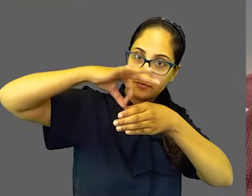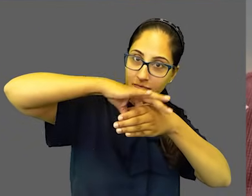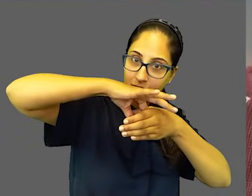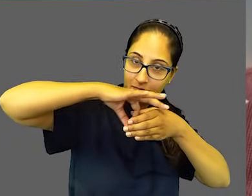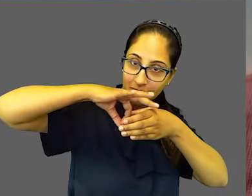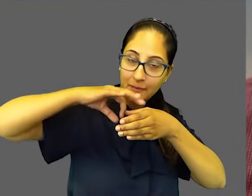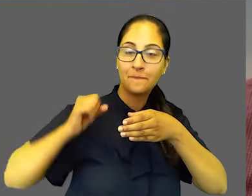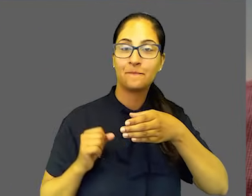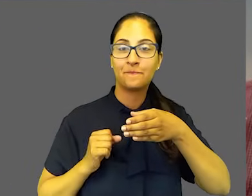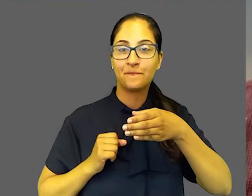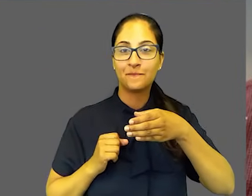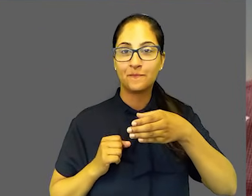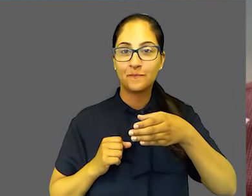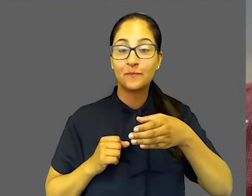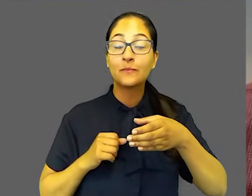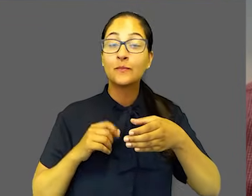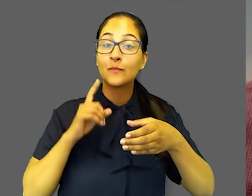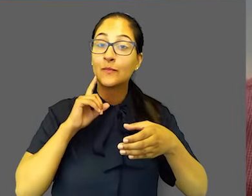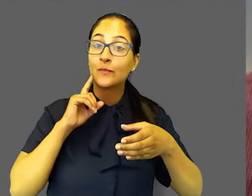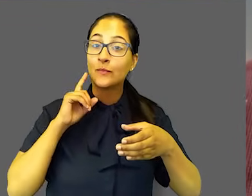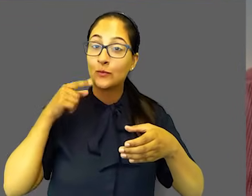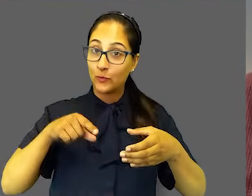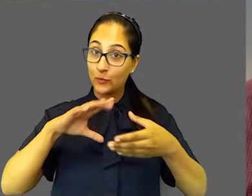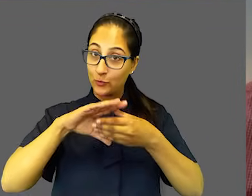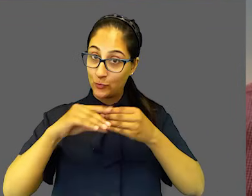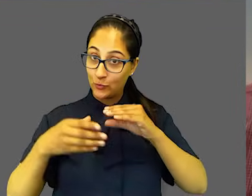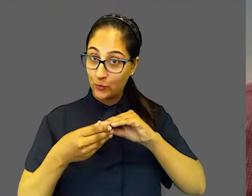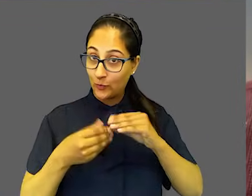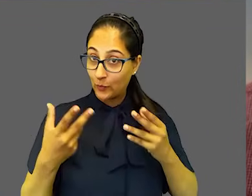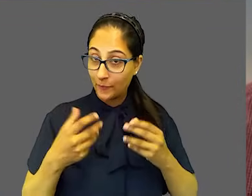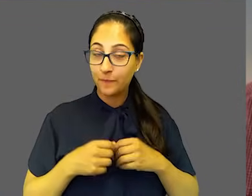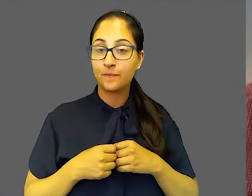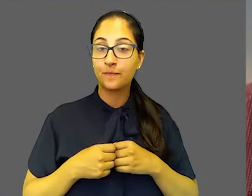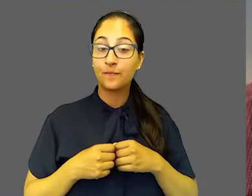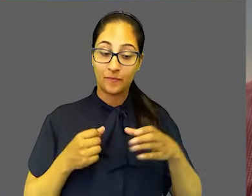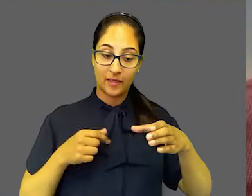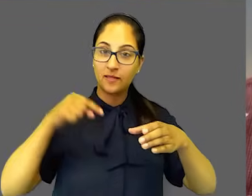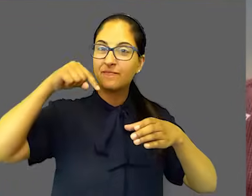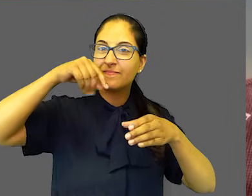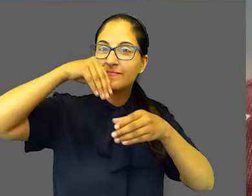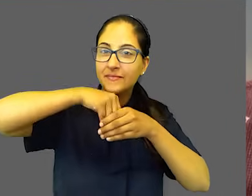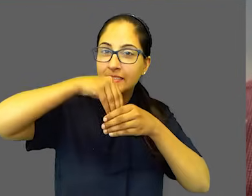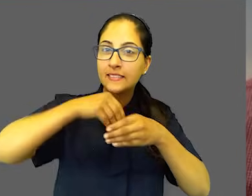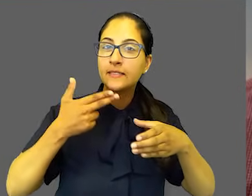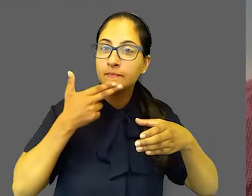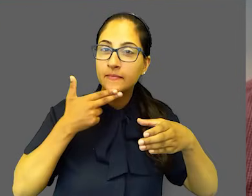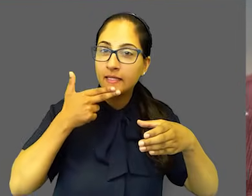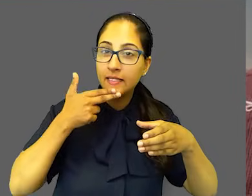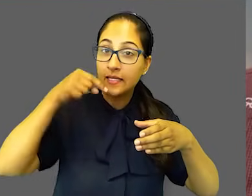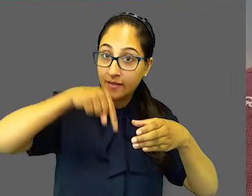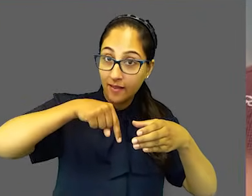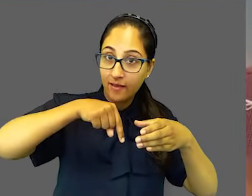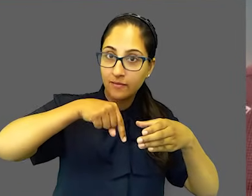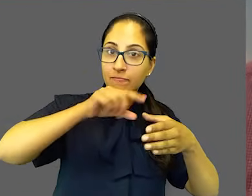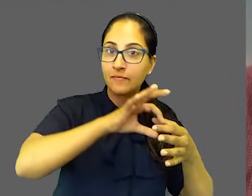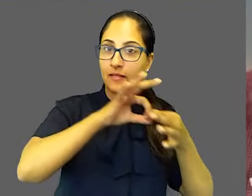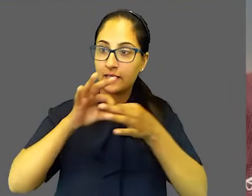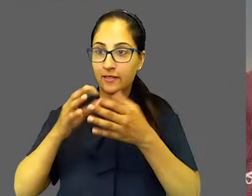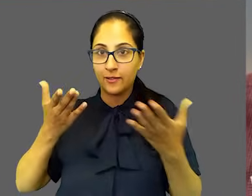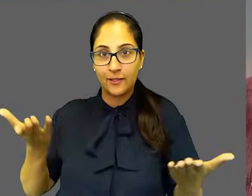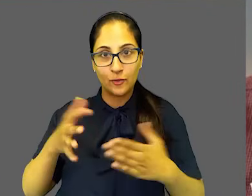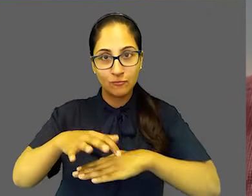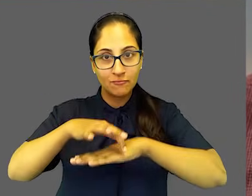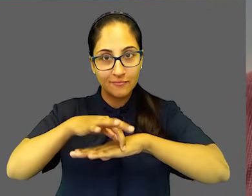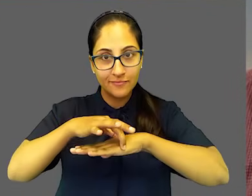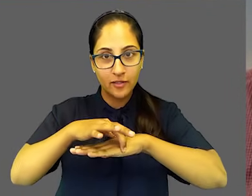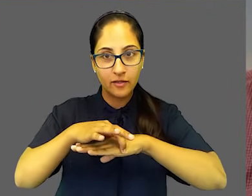And so the moral of the story goes like this, that the honey represents this material world, and those bees that are submerged inside